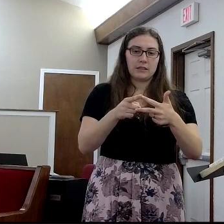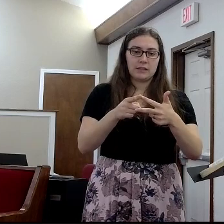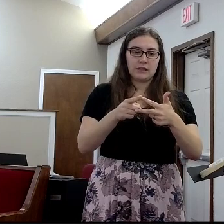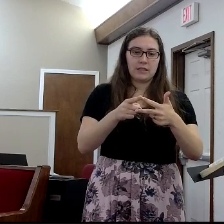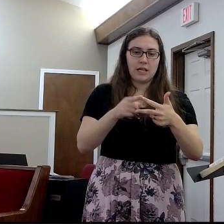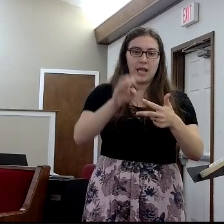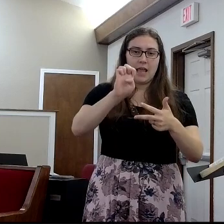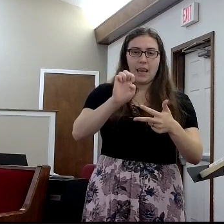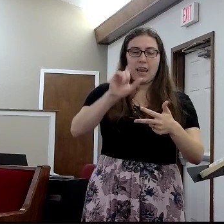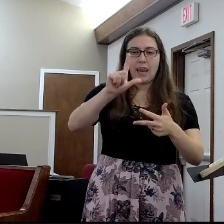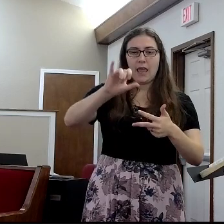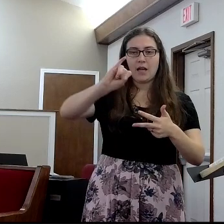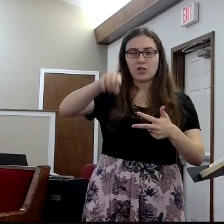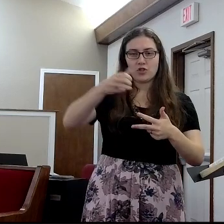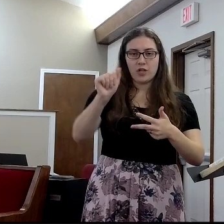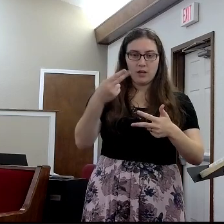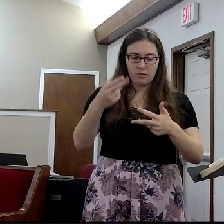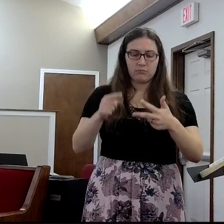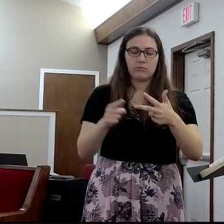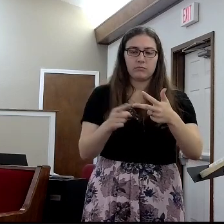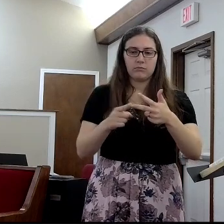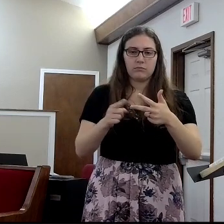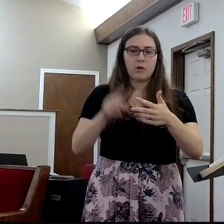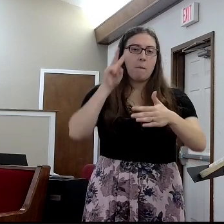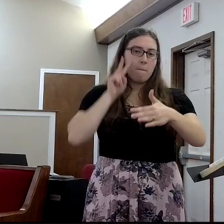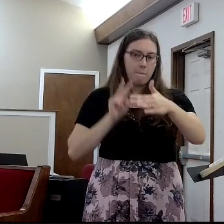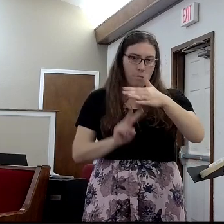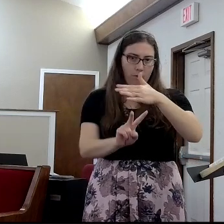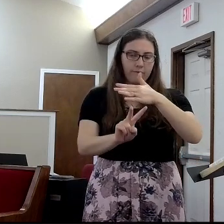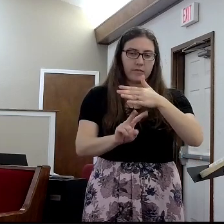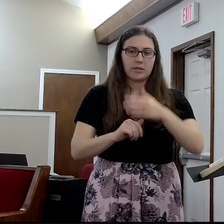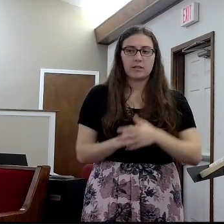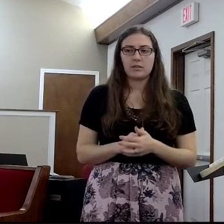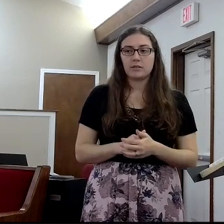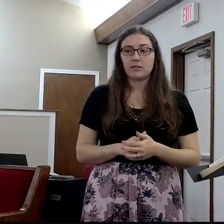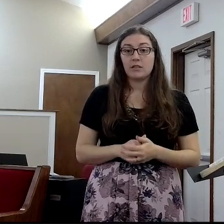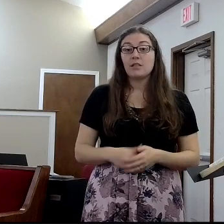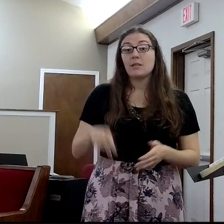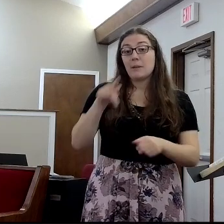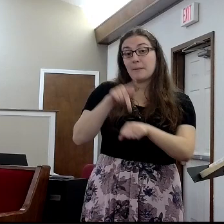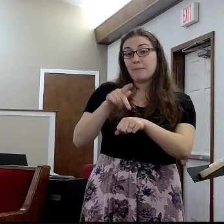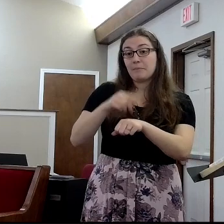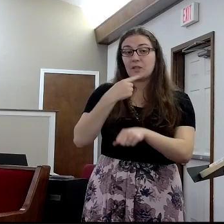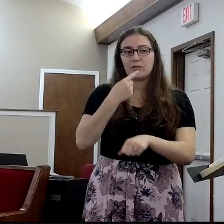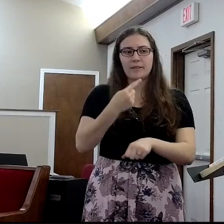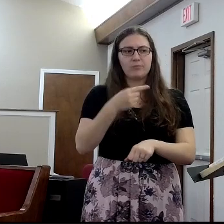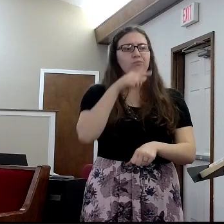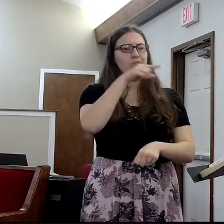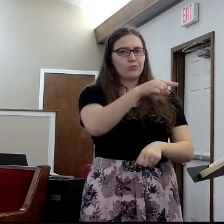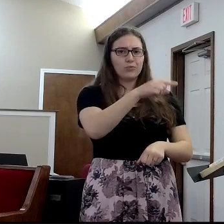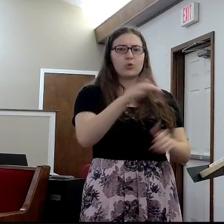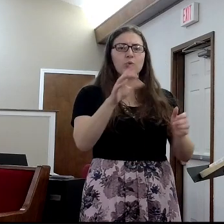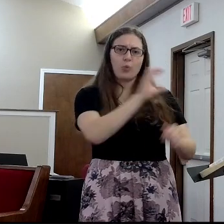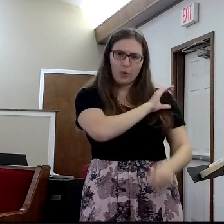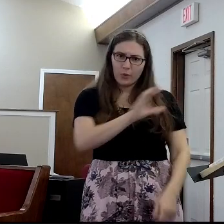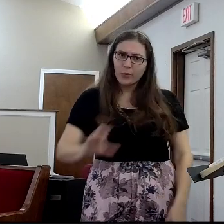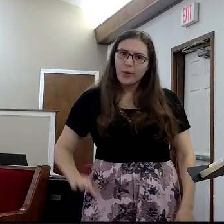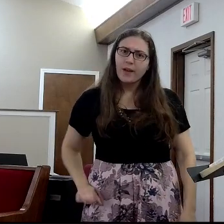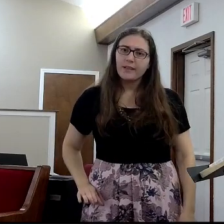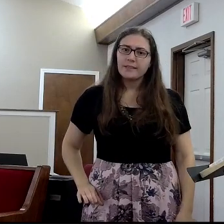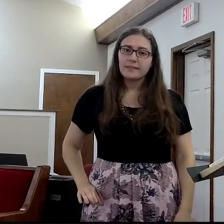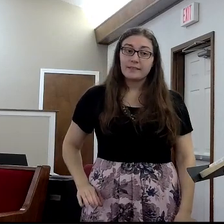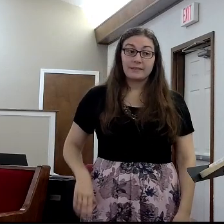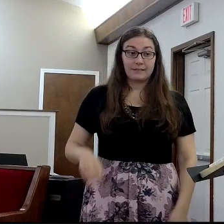And he said unto them, But whom say ye that I am? And Peter answereth and said unto him, Thou art the